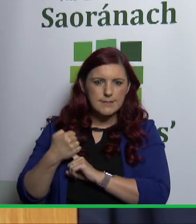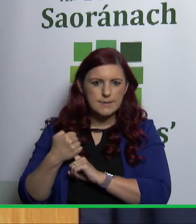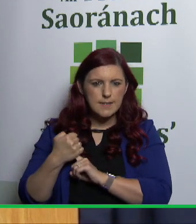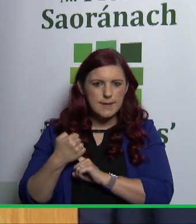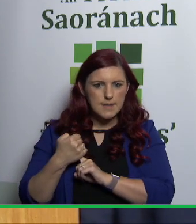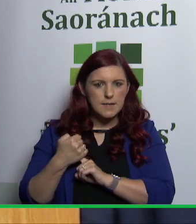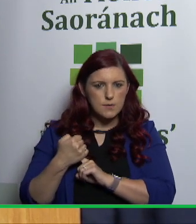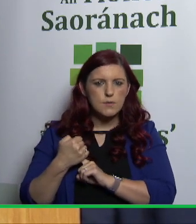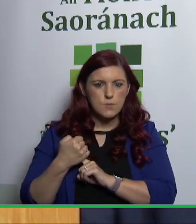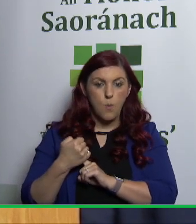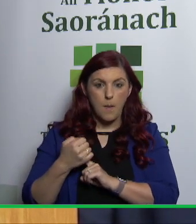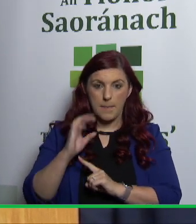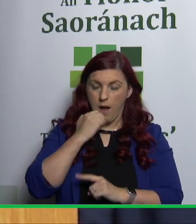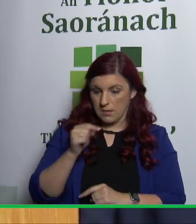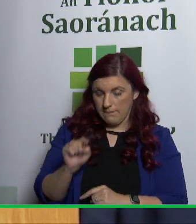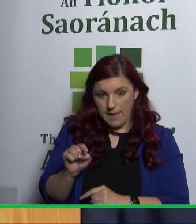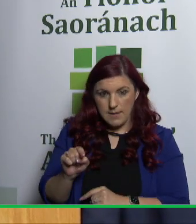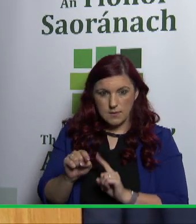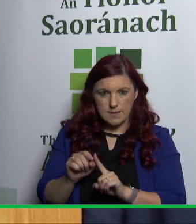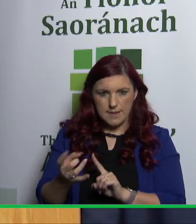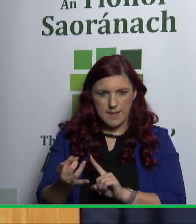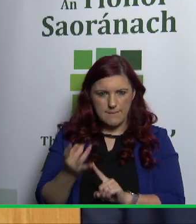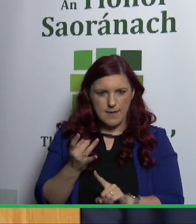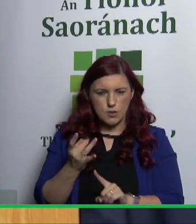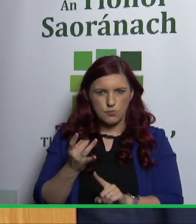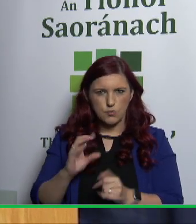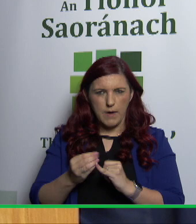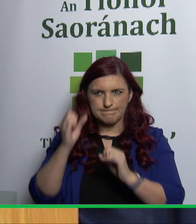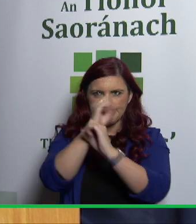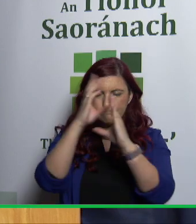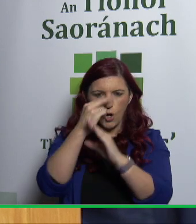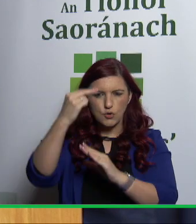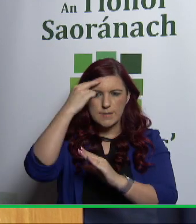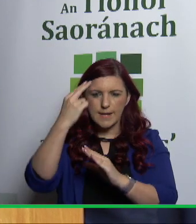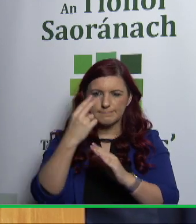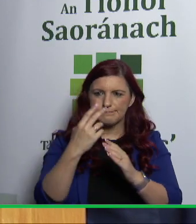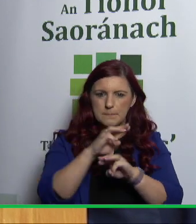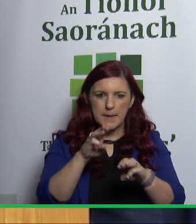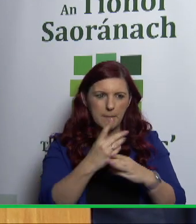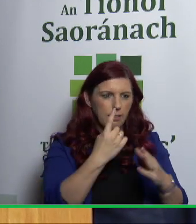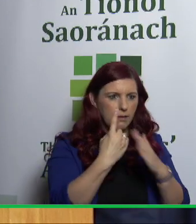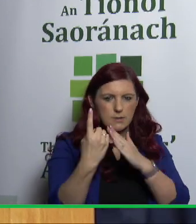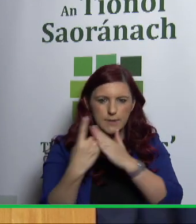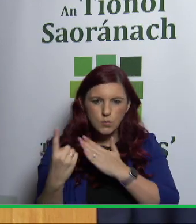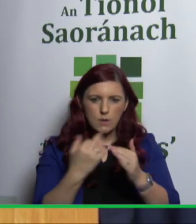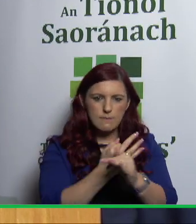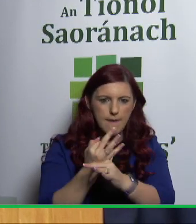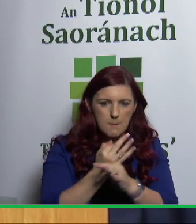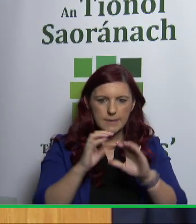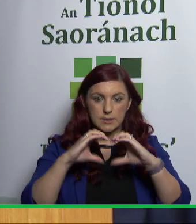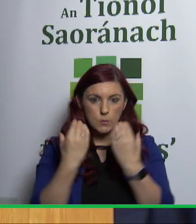And in doing that, we've been asked to understand the experiences of individuals, of families and communities, and to take cognizance of